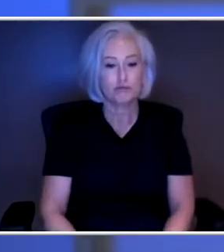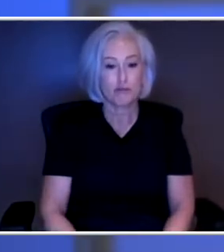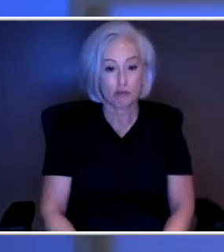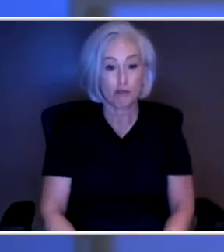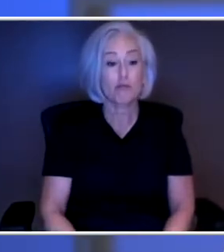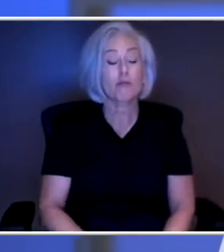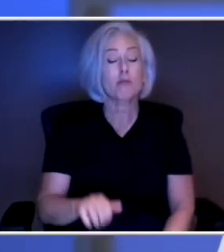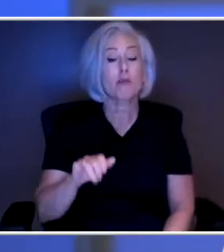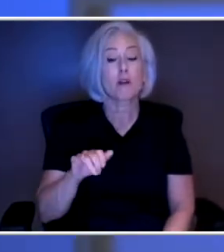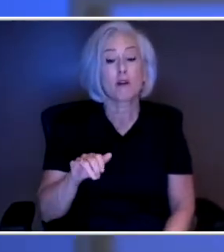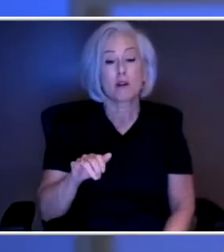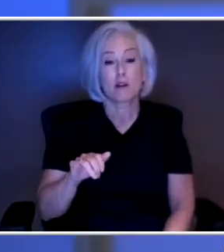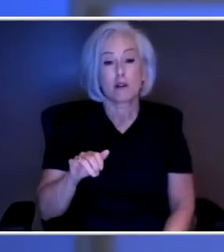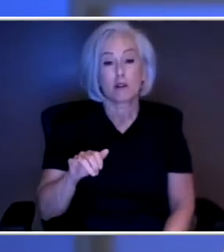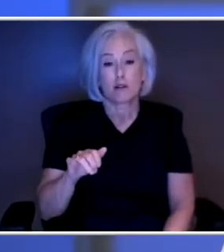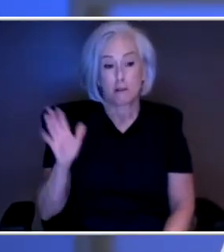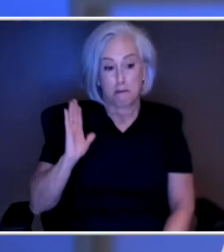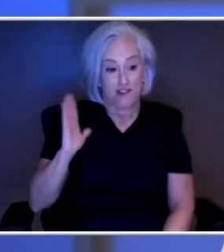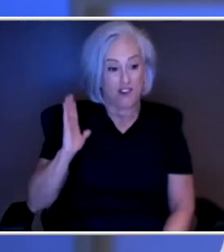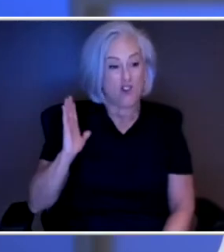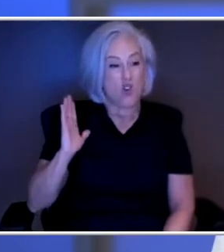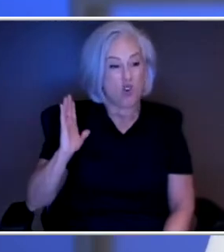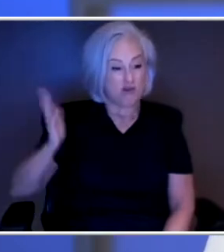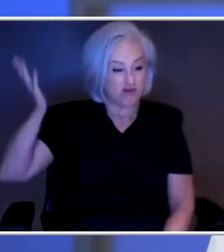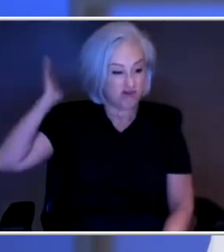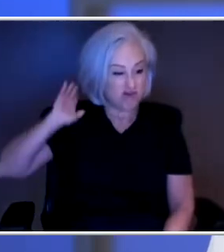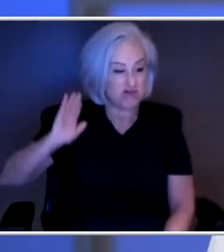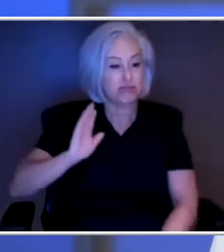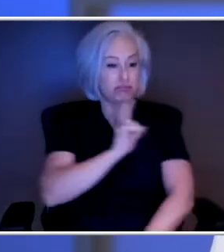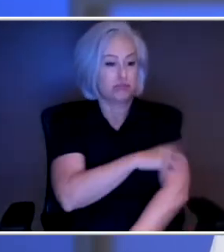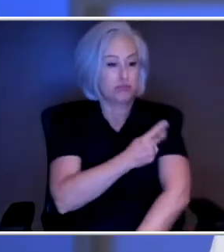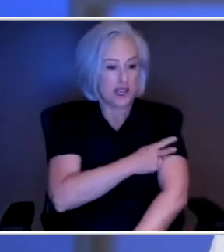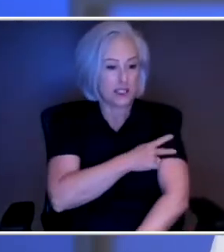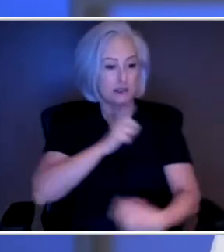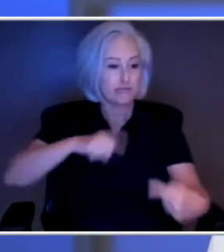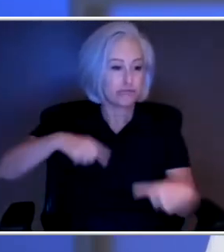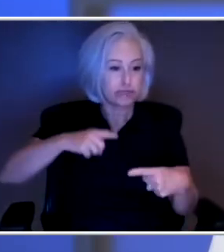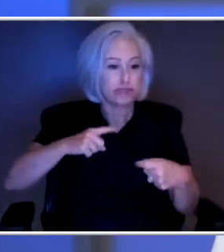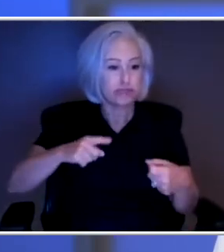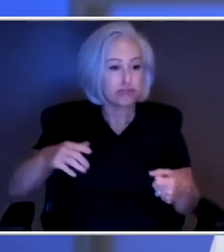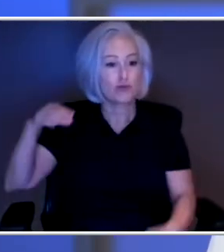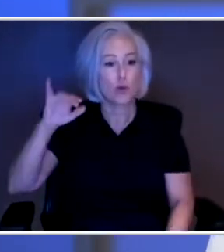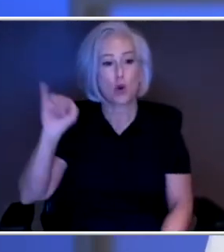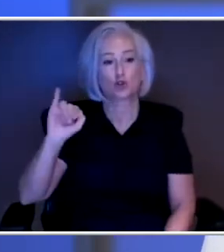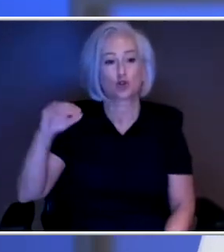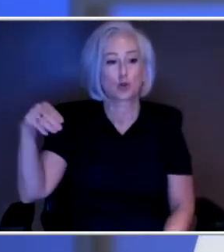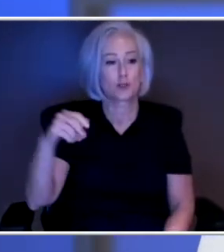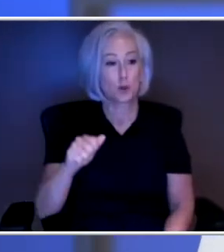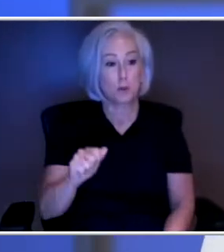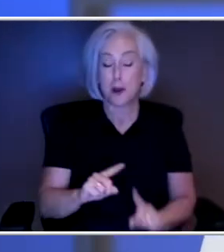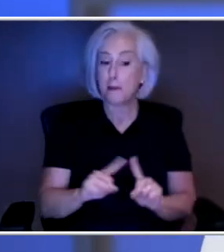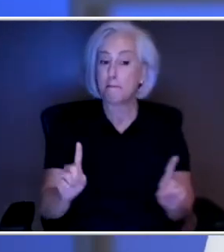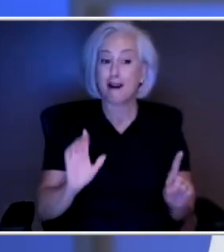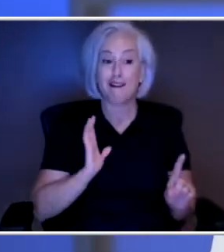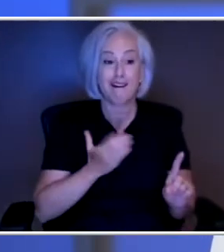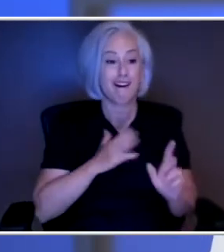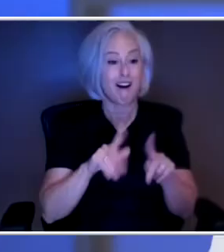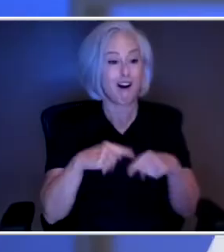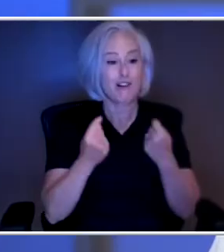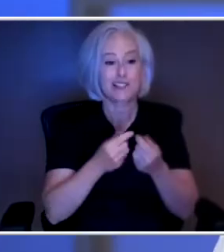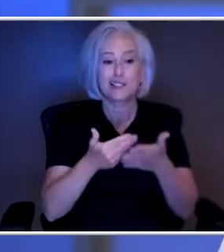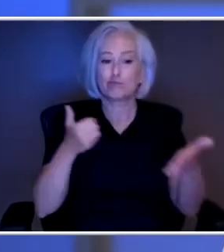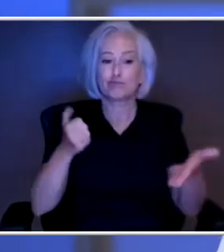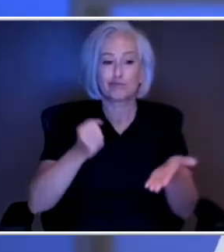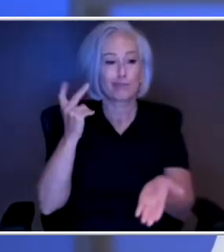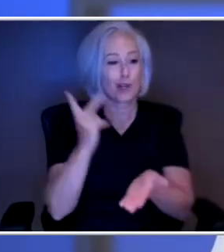early on, patients did have some difficulty with getting it covered. Locally here, our team has done a fantastic job of getting pre-approval authorization,